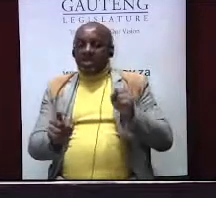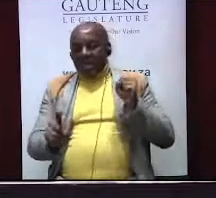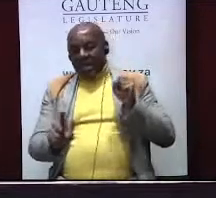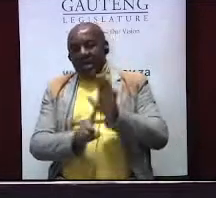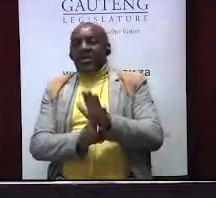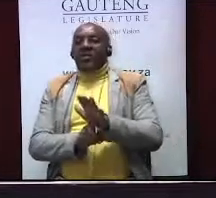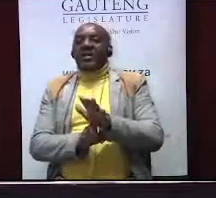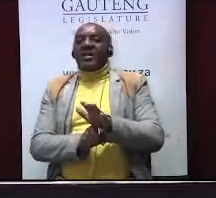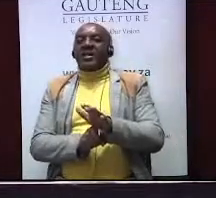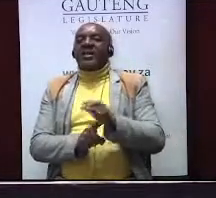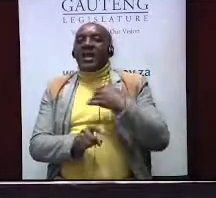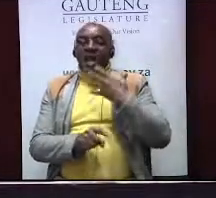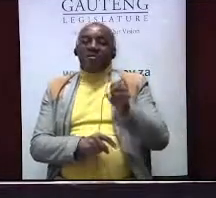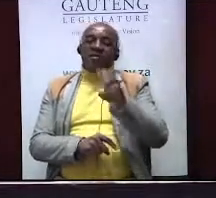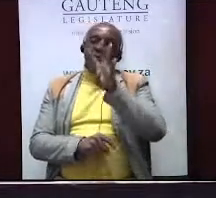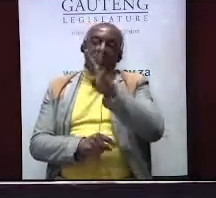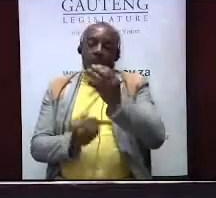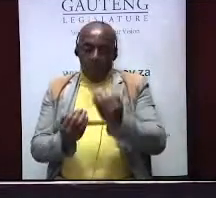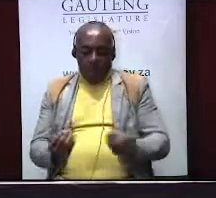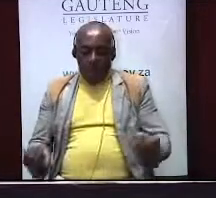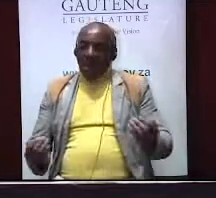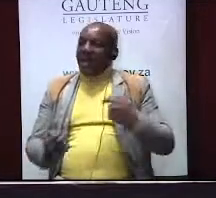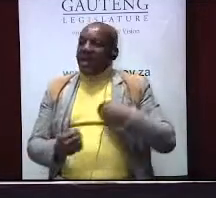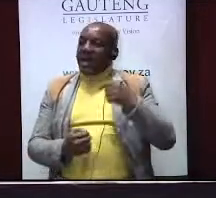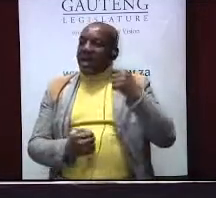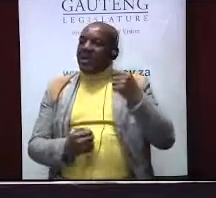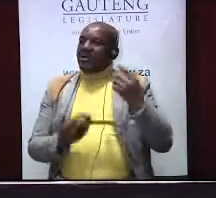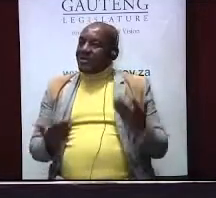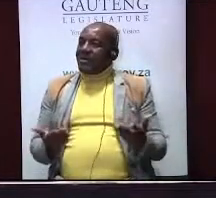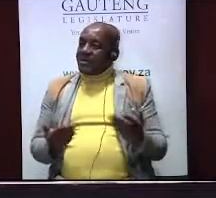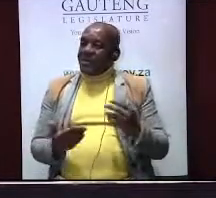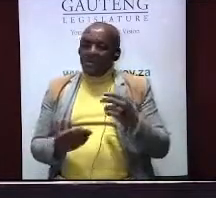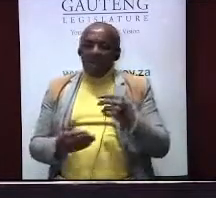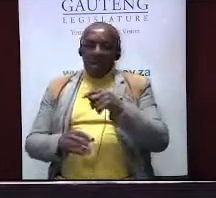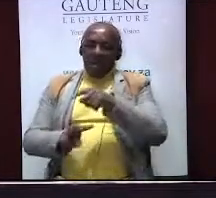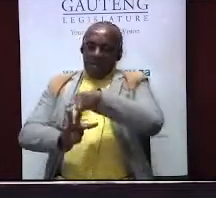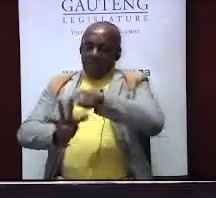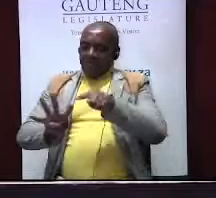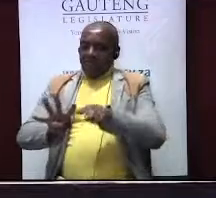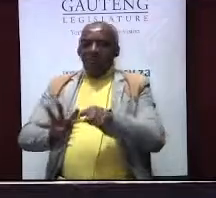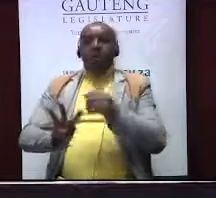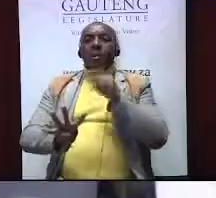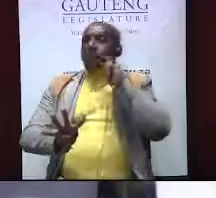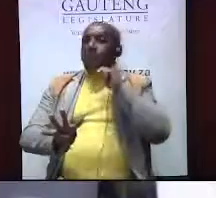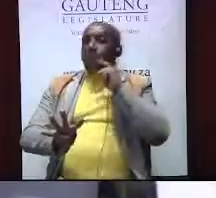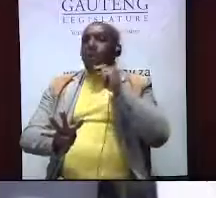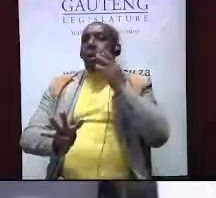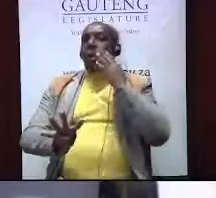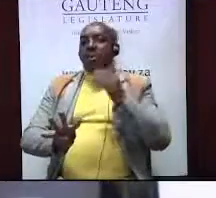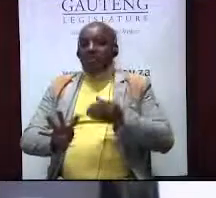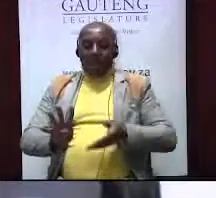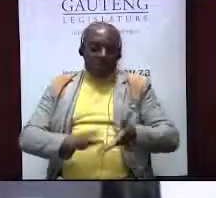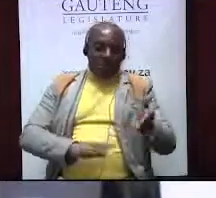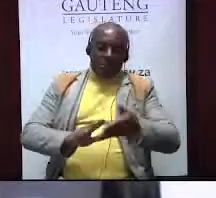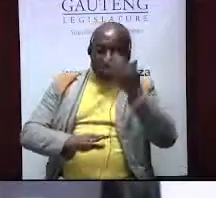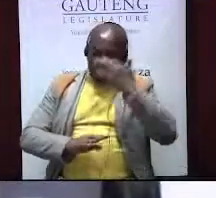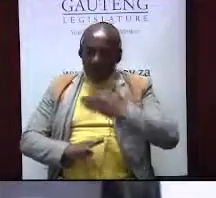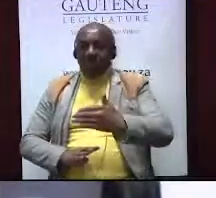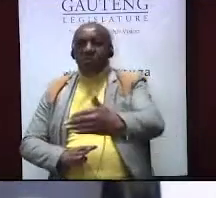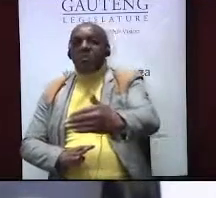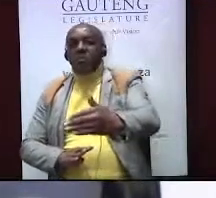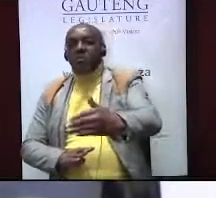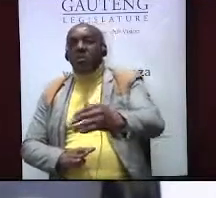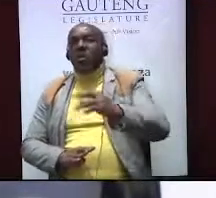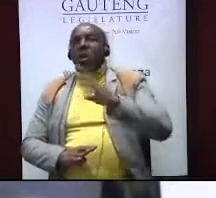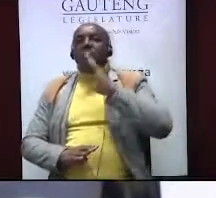got four sons, and then I think to myself that these four men have to go forward, and they have to